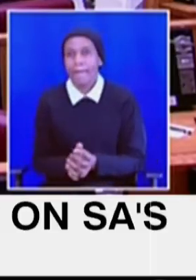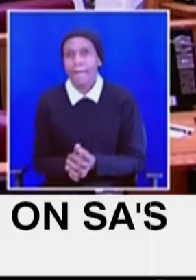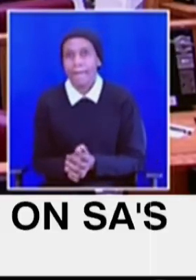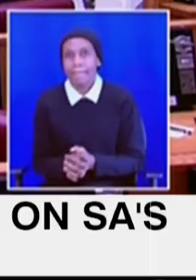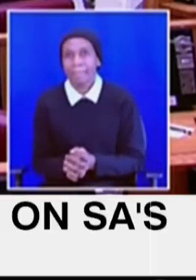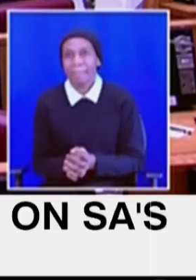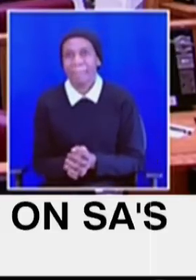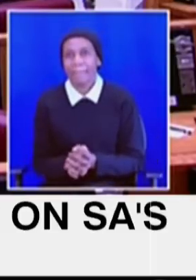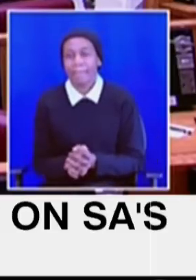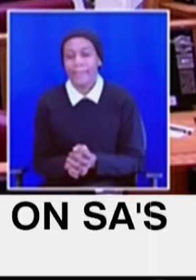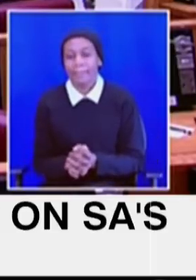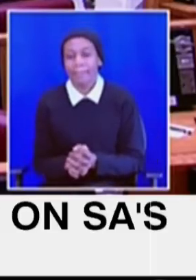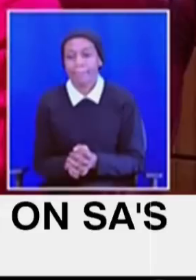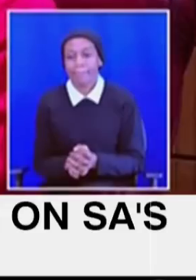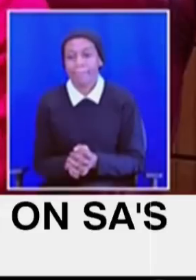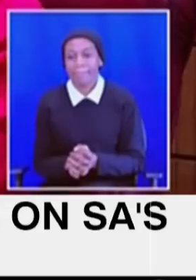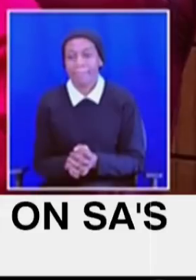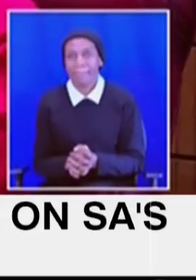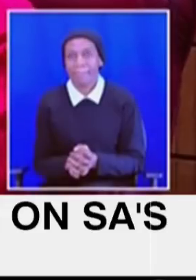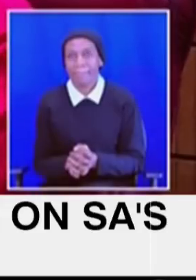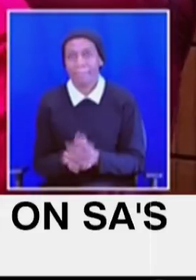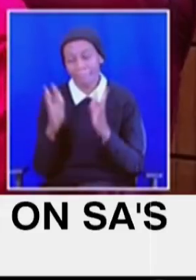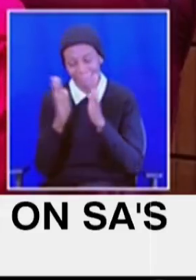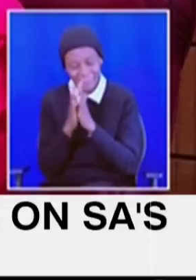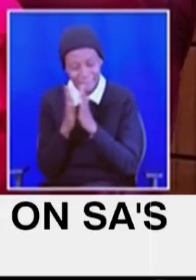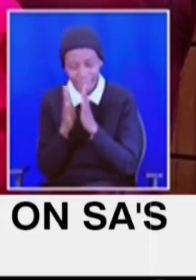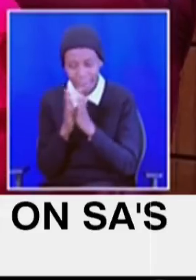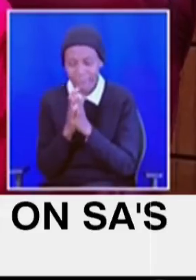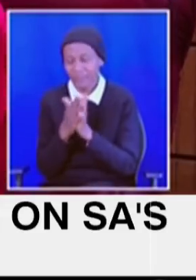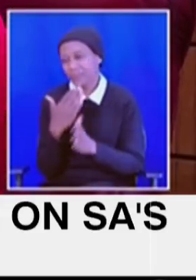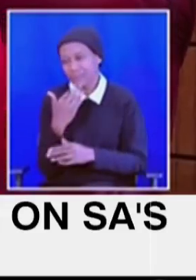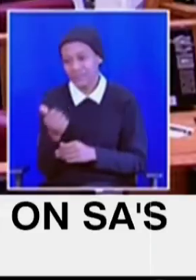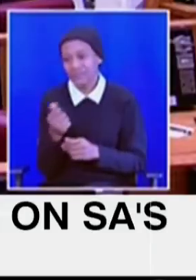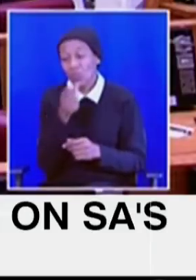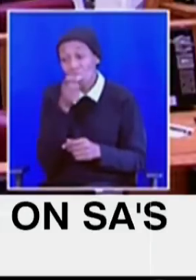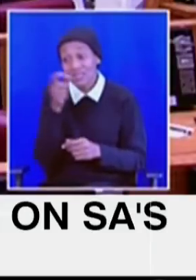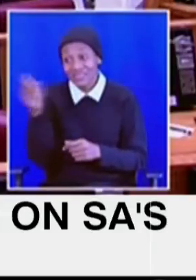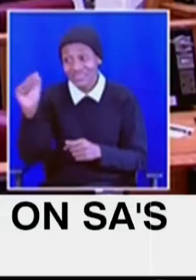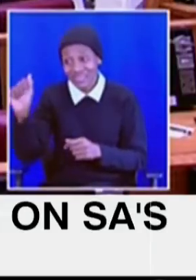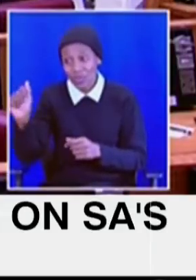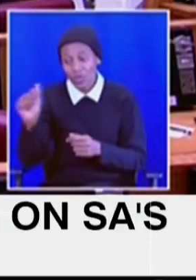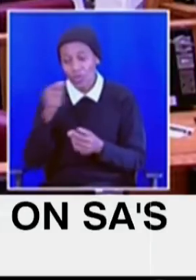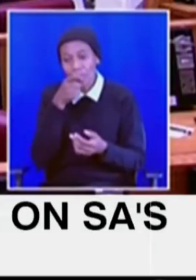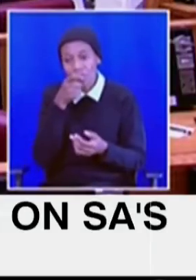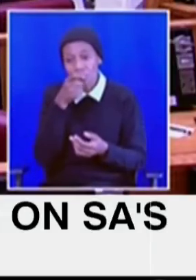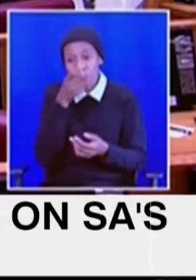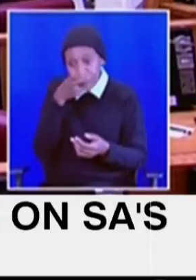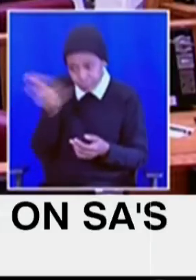this house. I call upon you to withdraw.